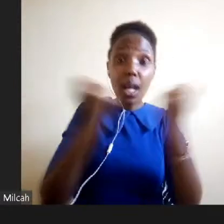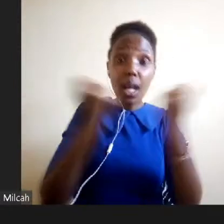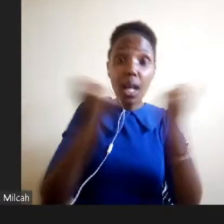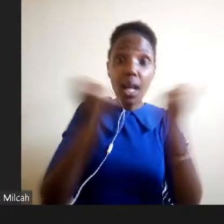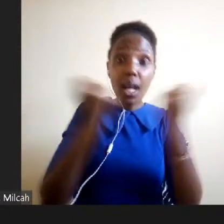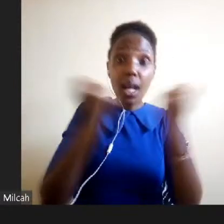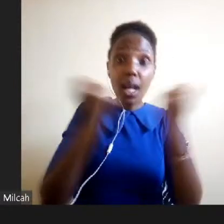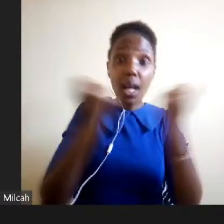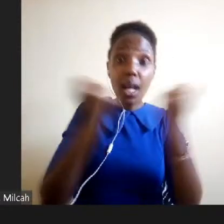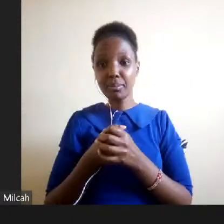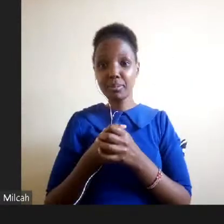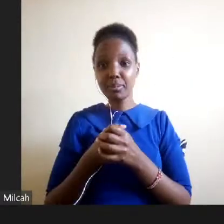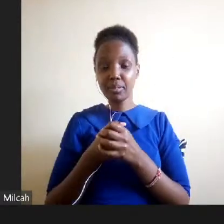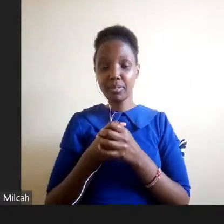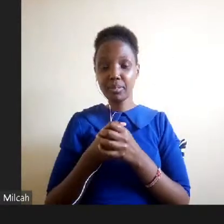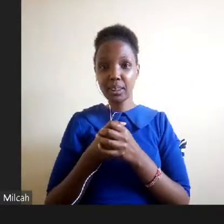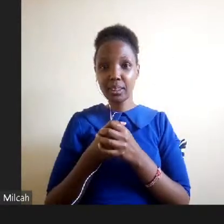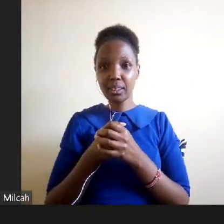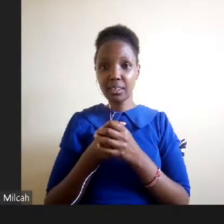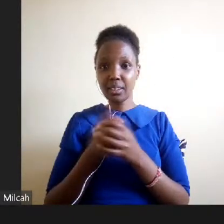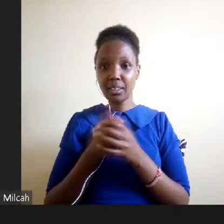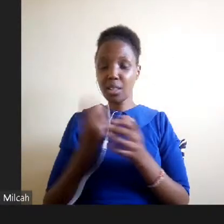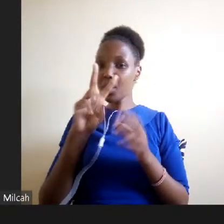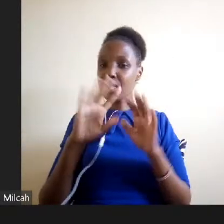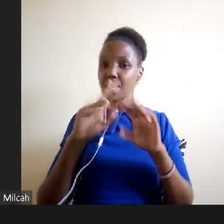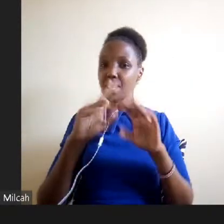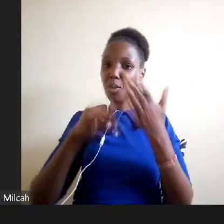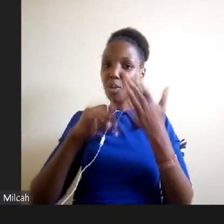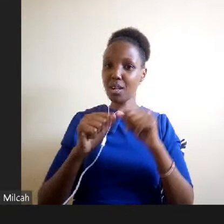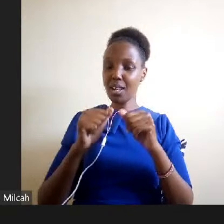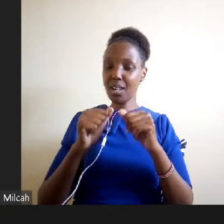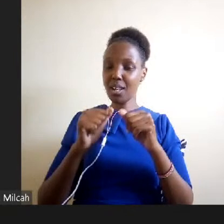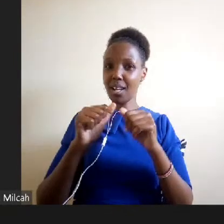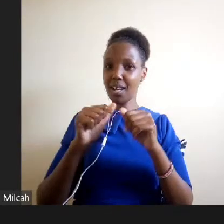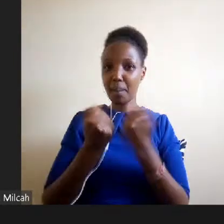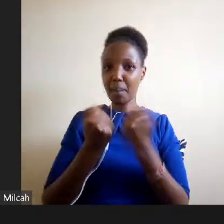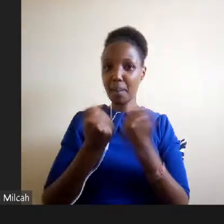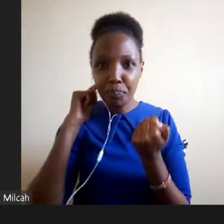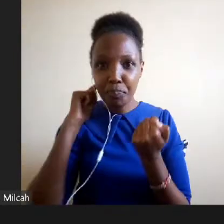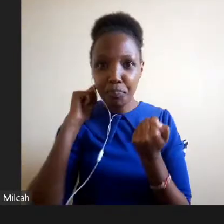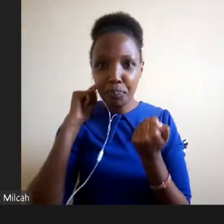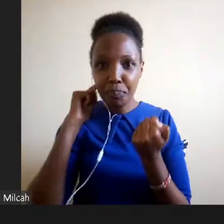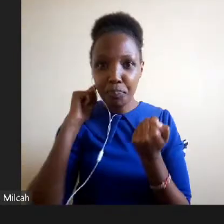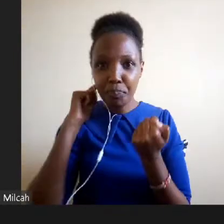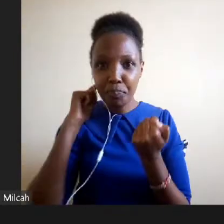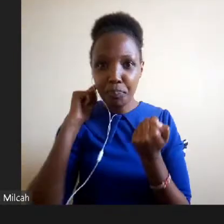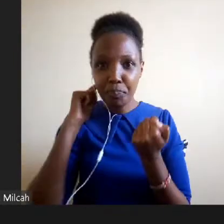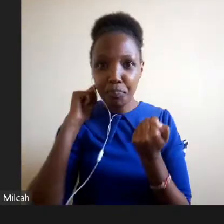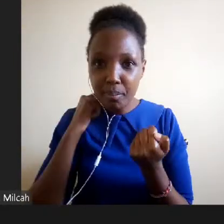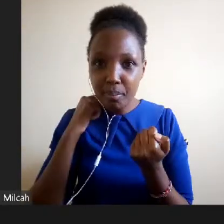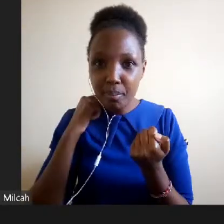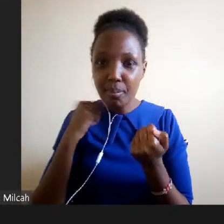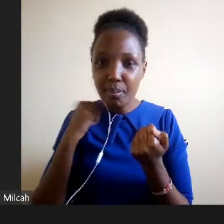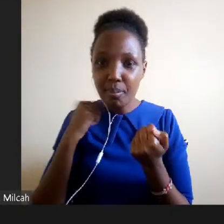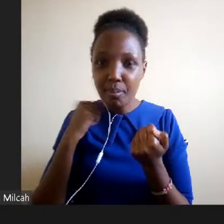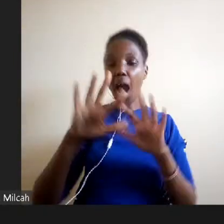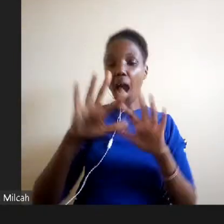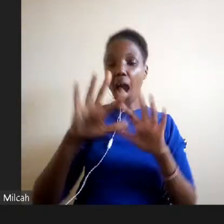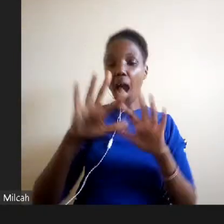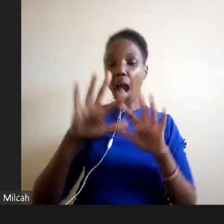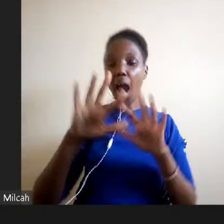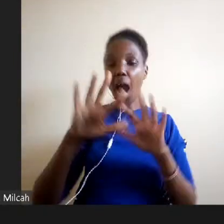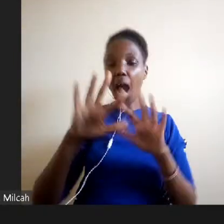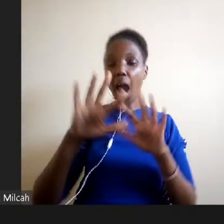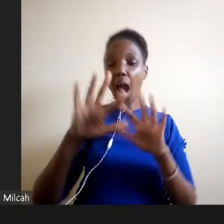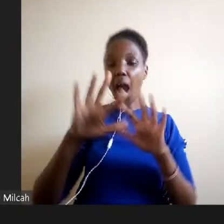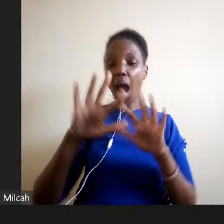able to see how that happens and how has bullying changed or how has it evolved. Smaller audience,